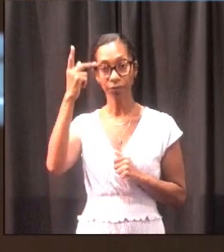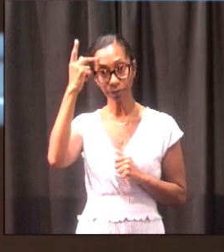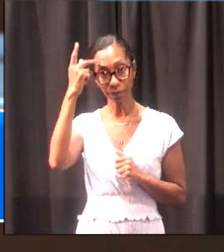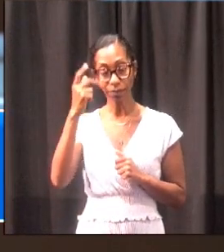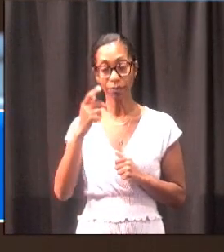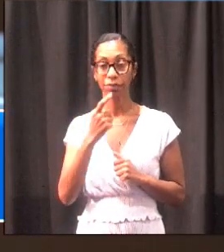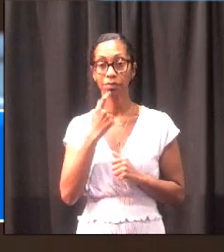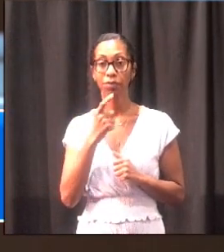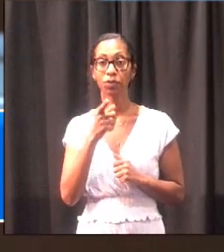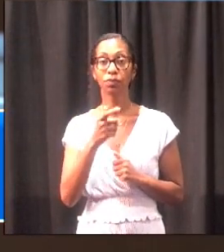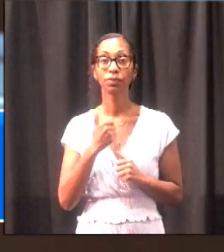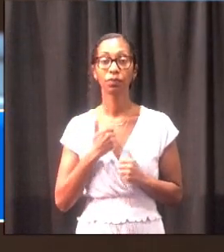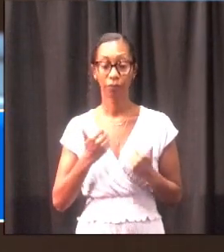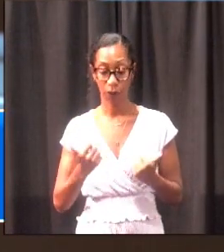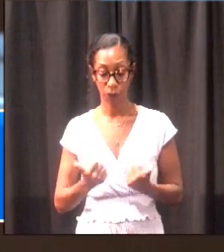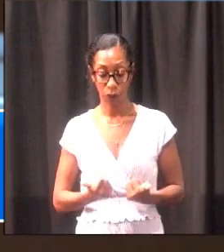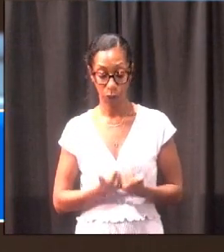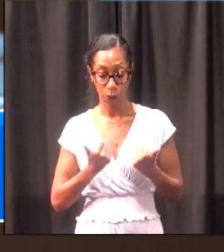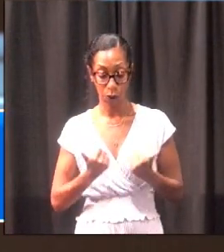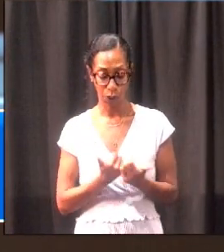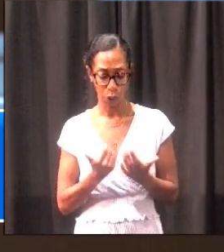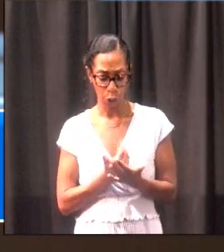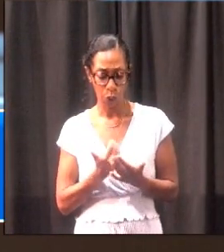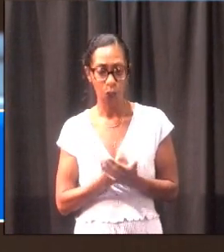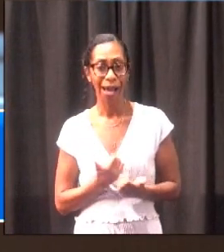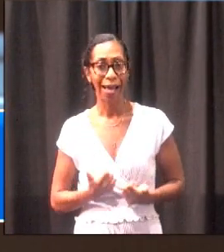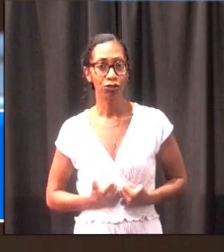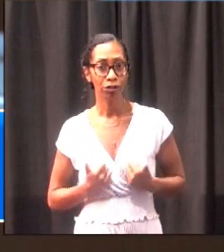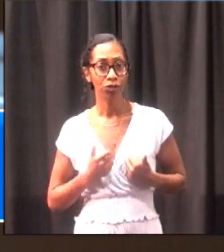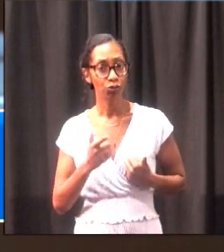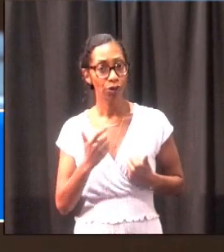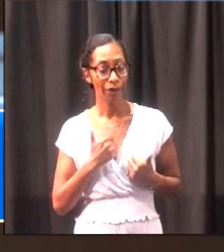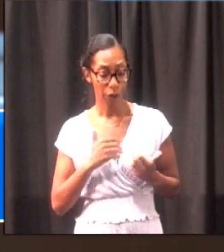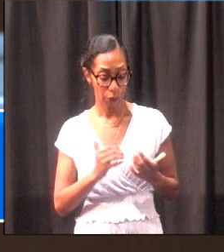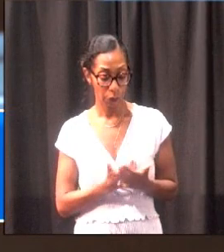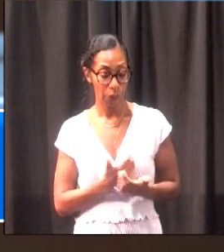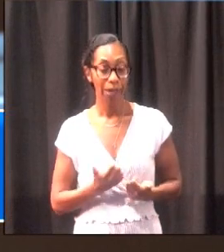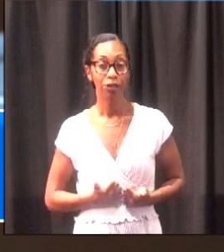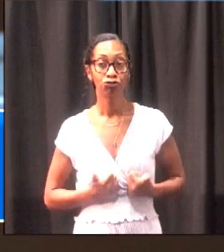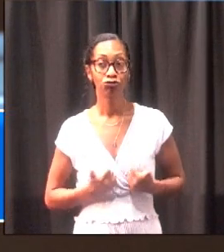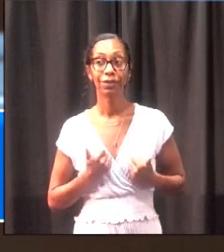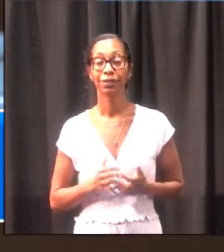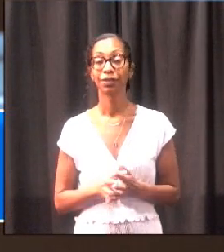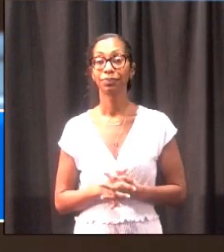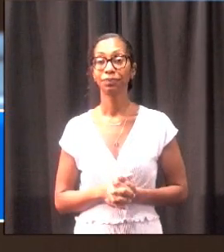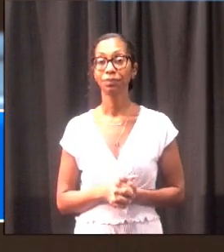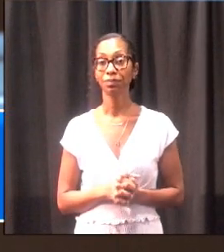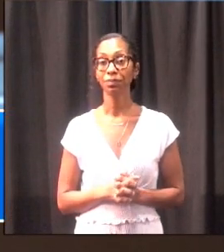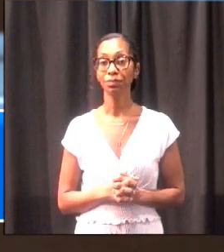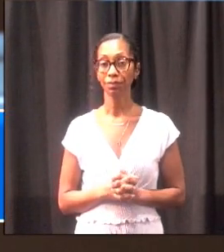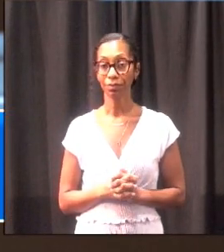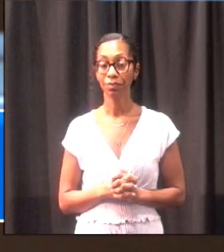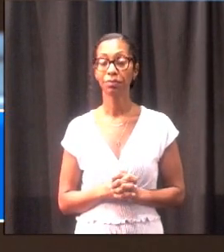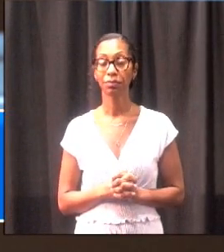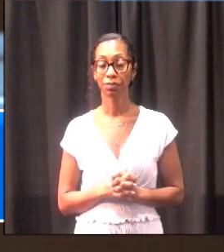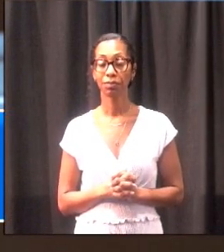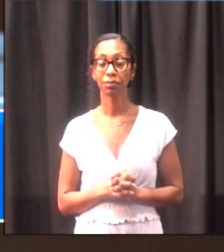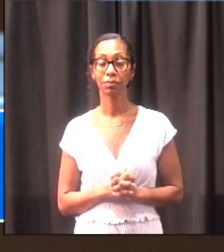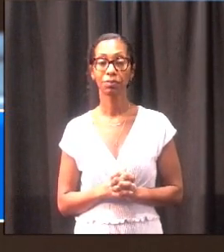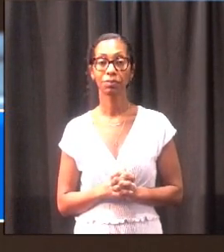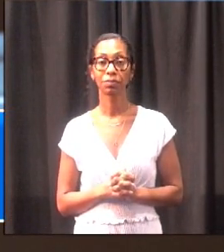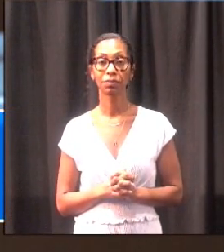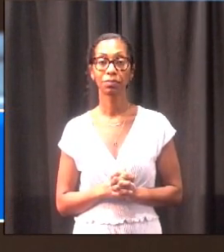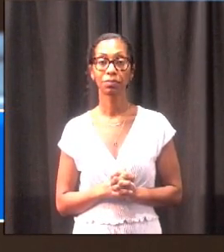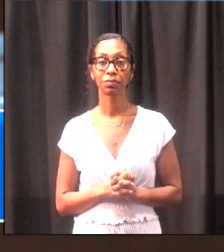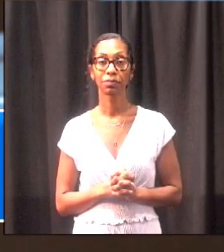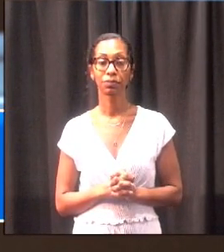address. You have a new address. There's you have a new address. He